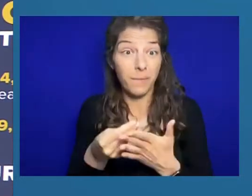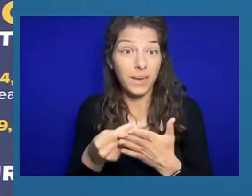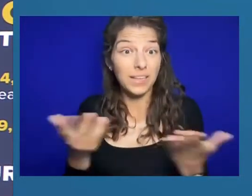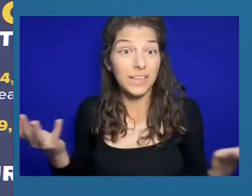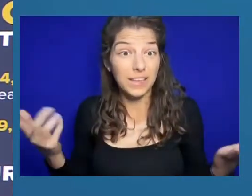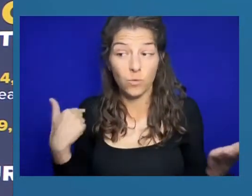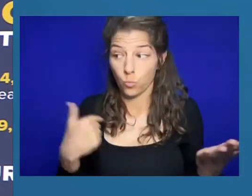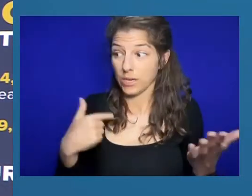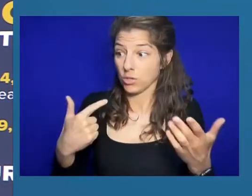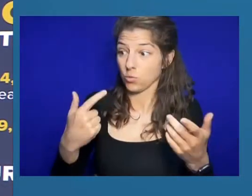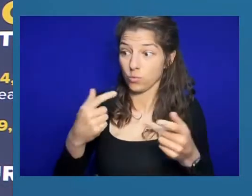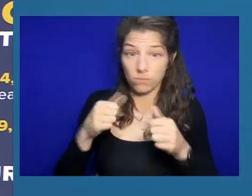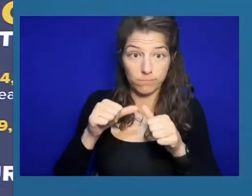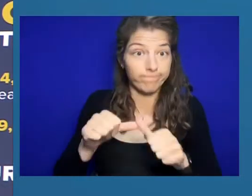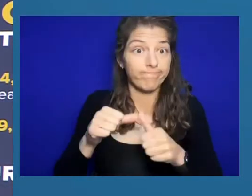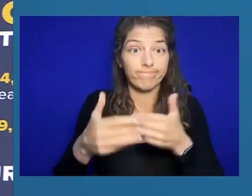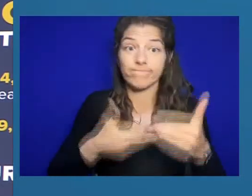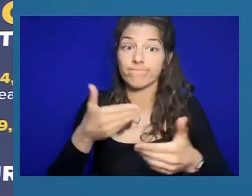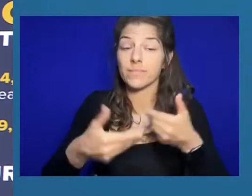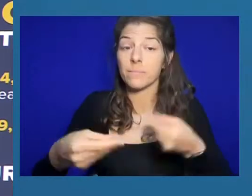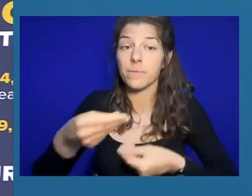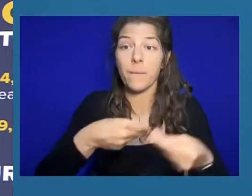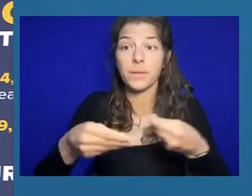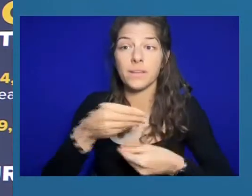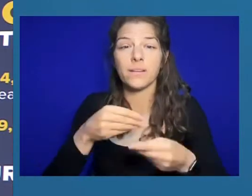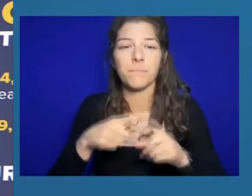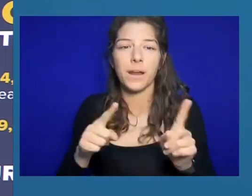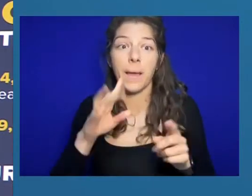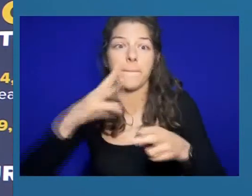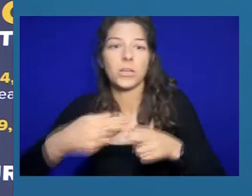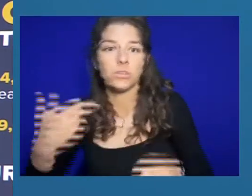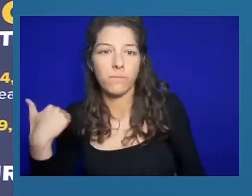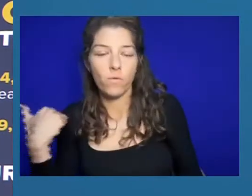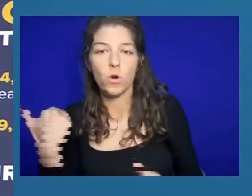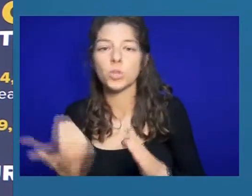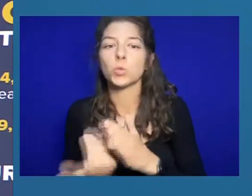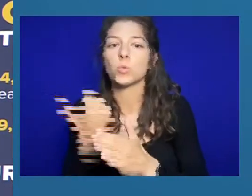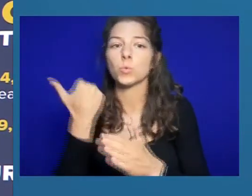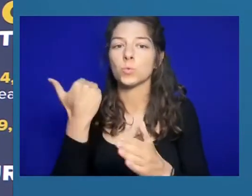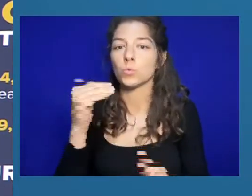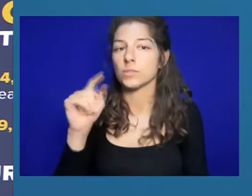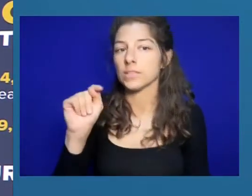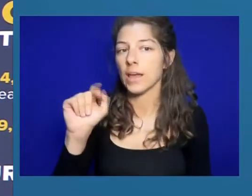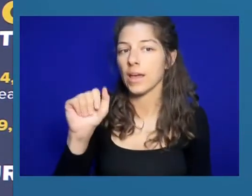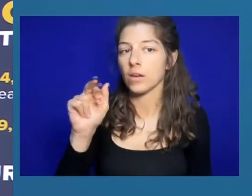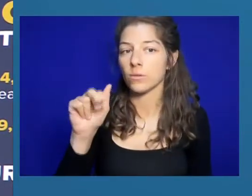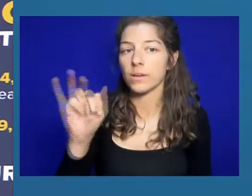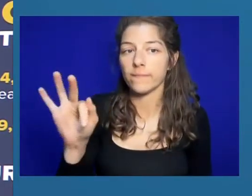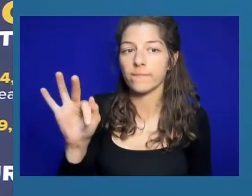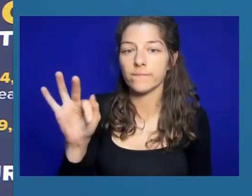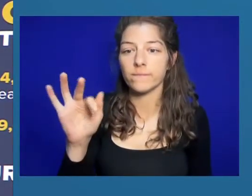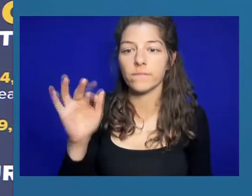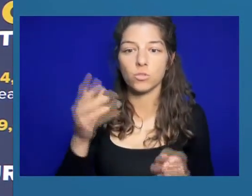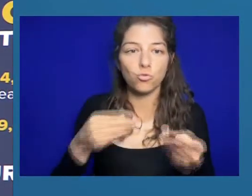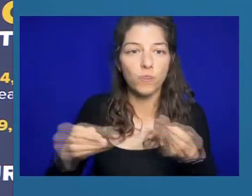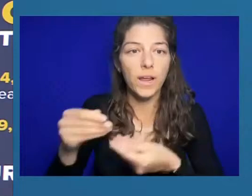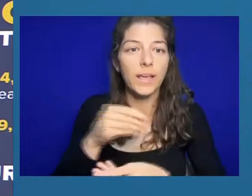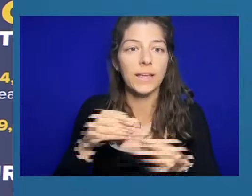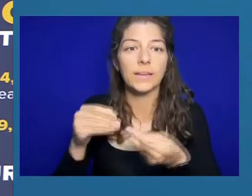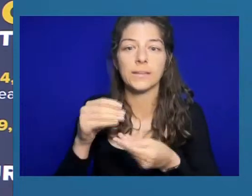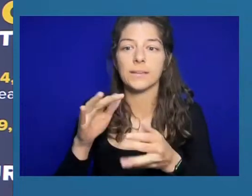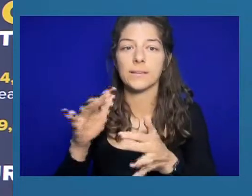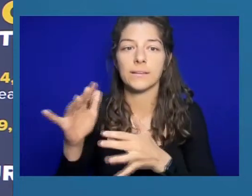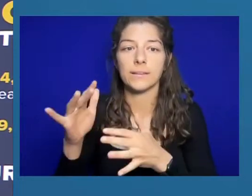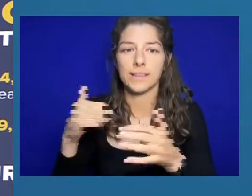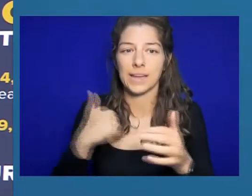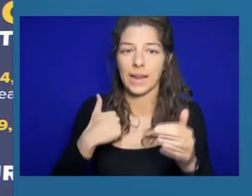keep coming. But as I mentioned, these new round of tariff fights and trade fights, with the Canadians